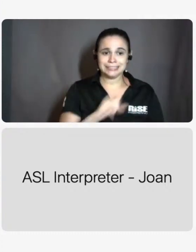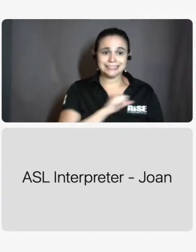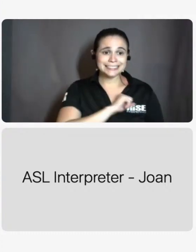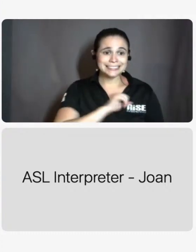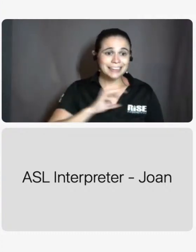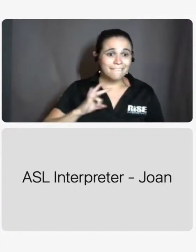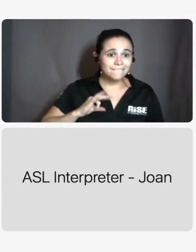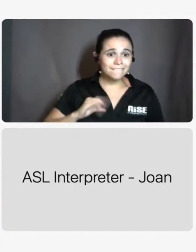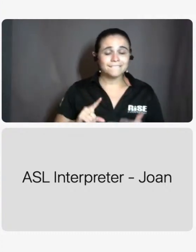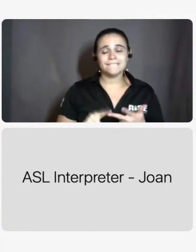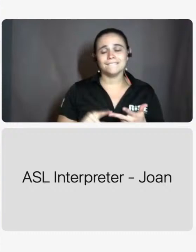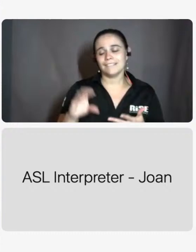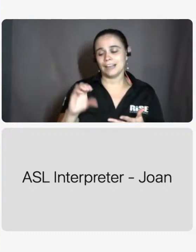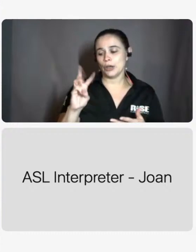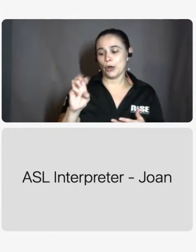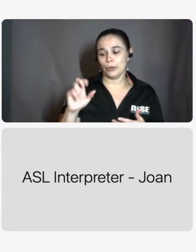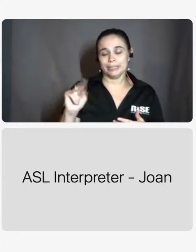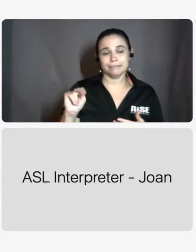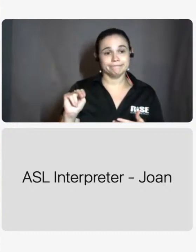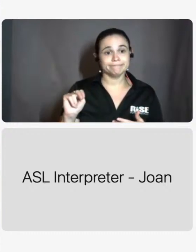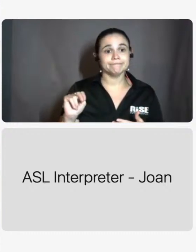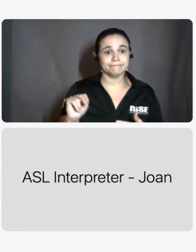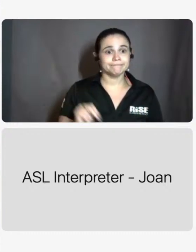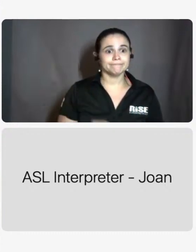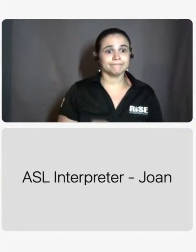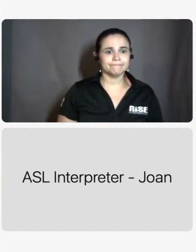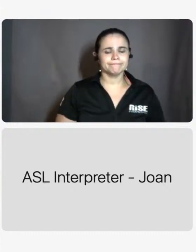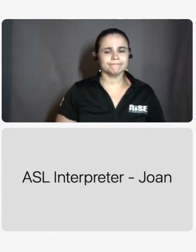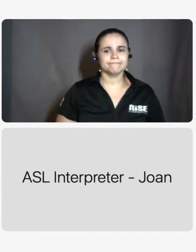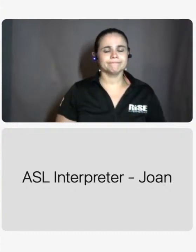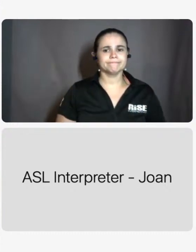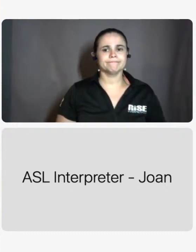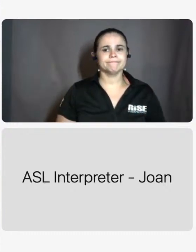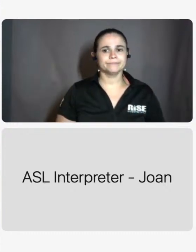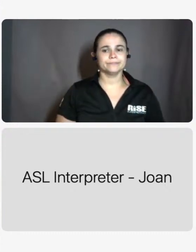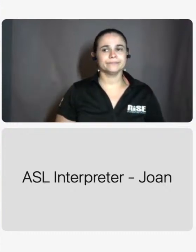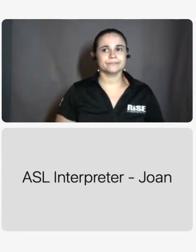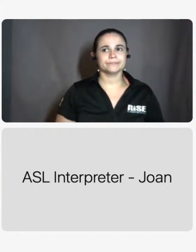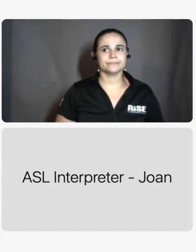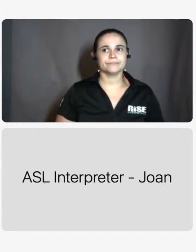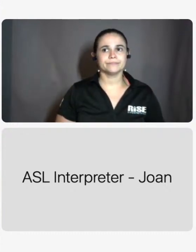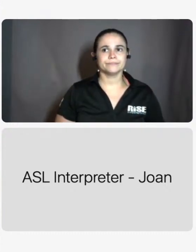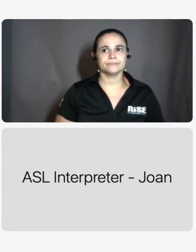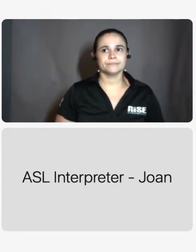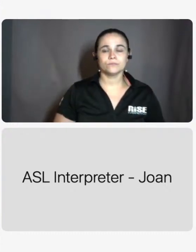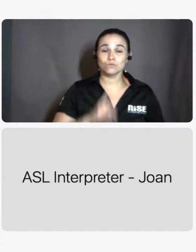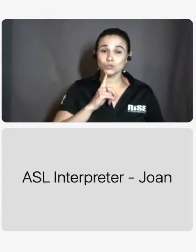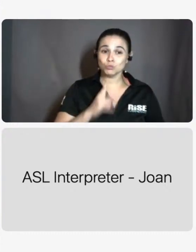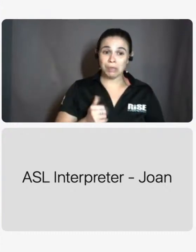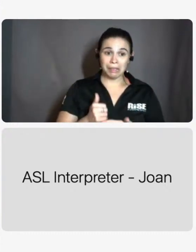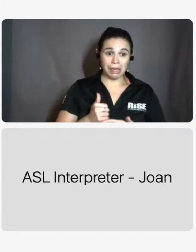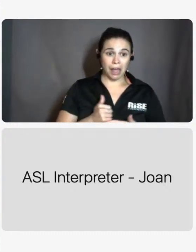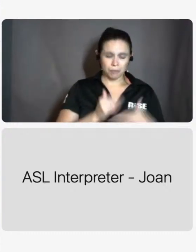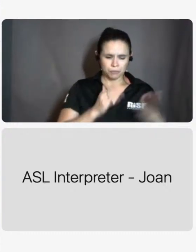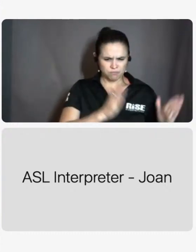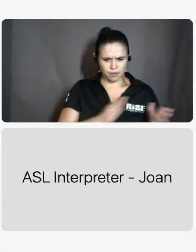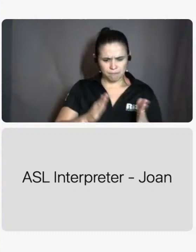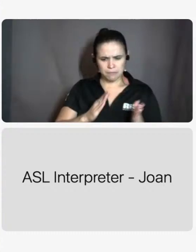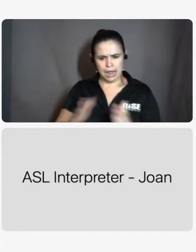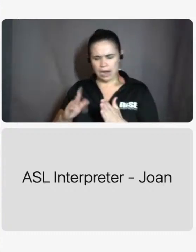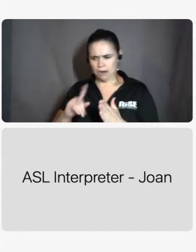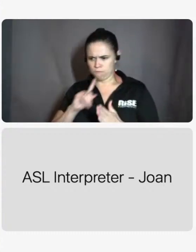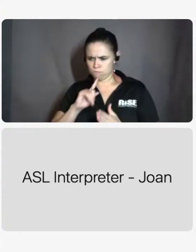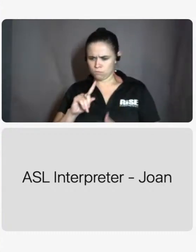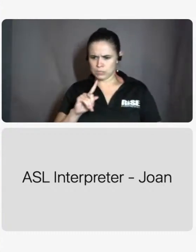in preparing us and letting us take a really good look at where we were at throughout